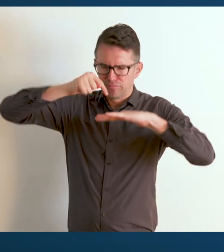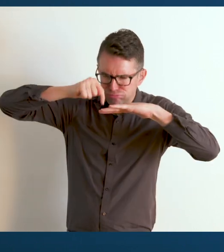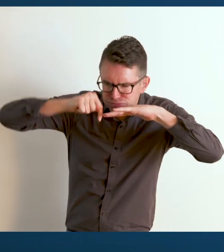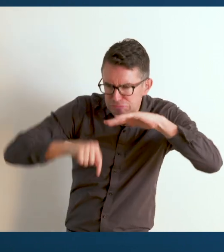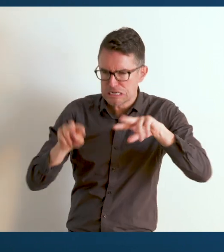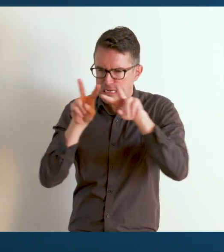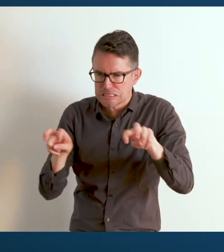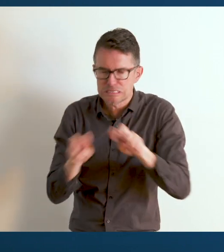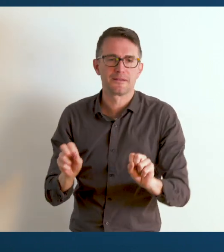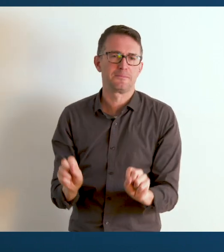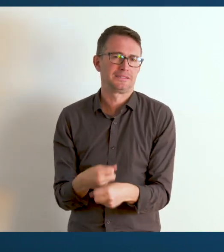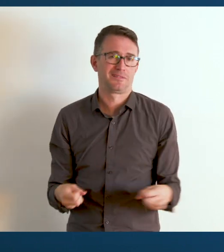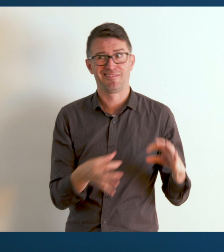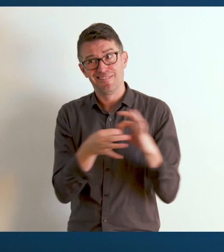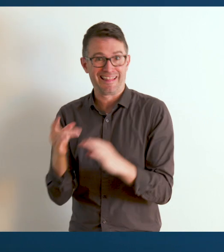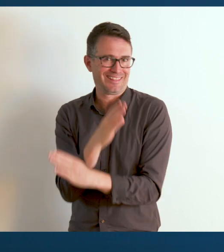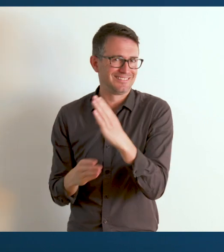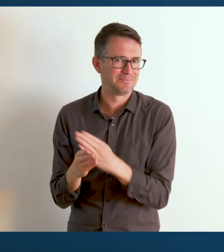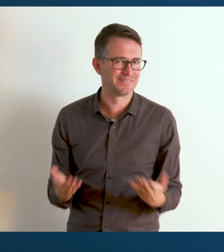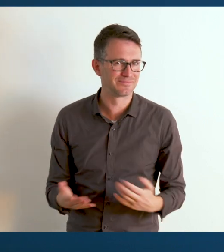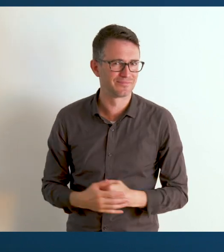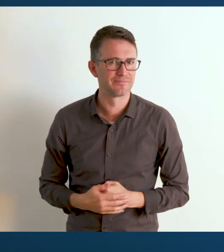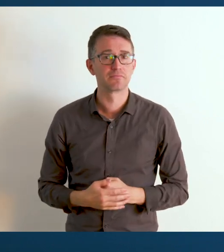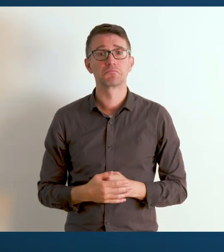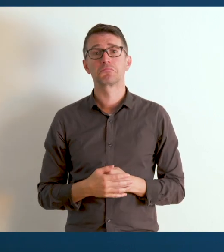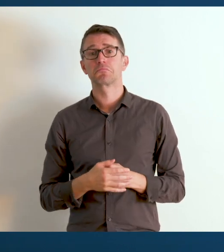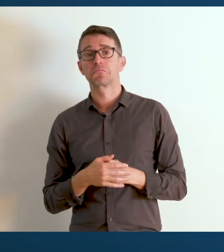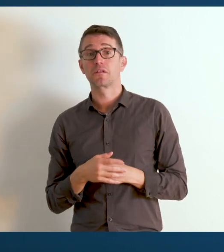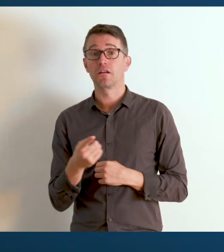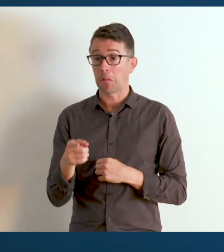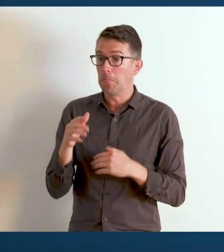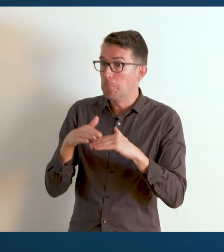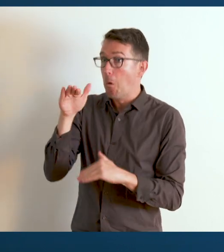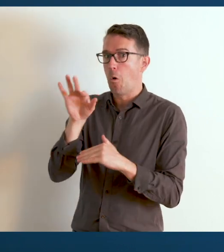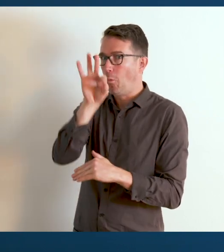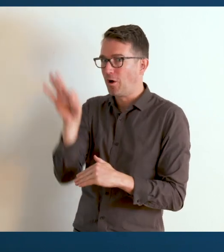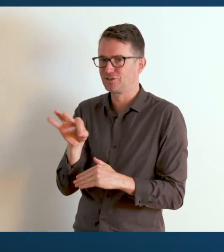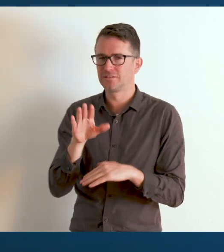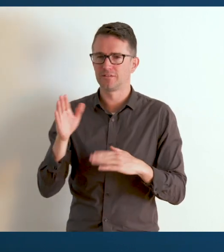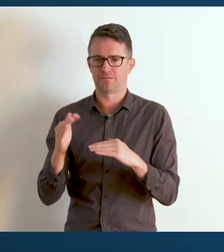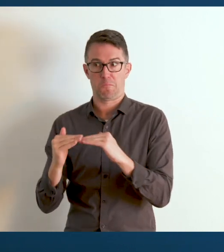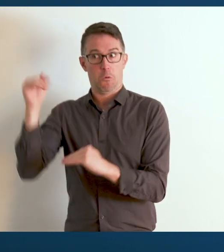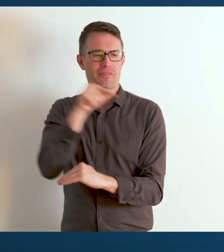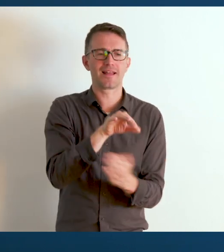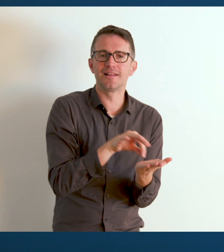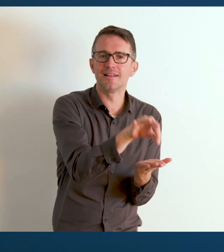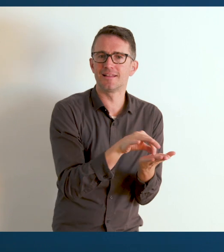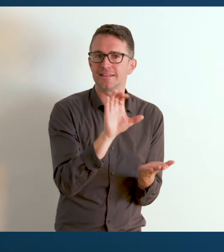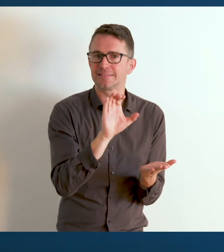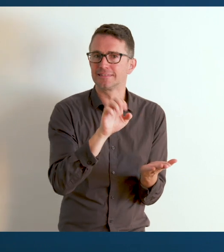of information on, for example, disability. You can ask more questions than on a